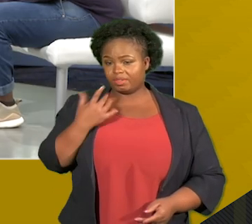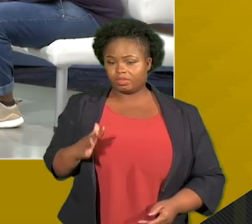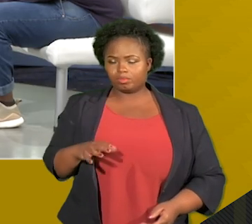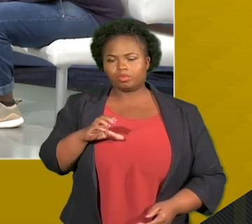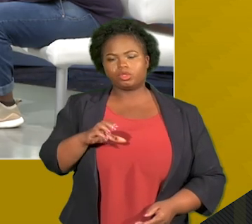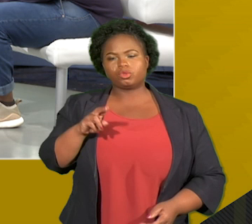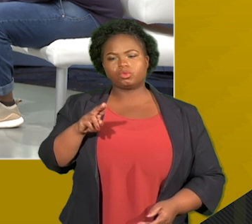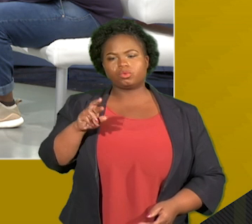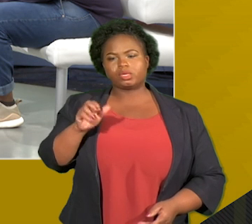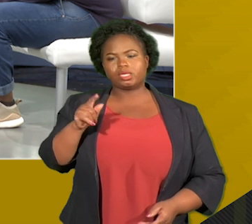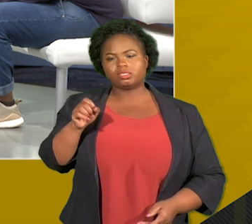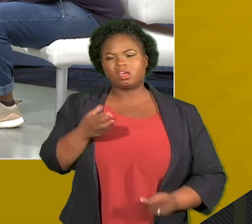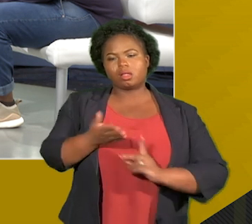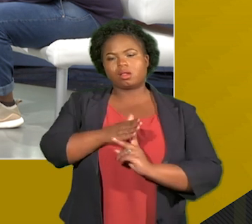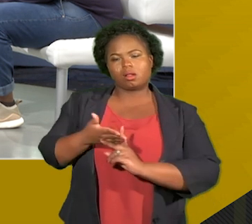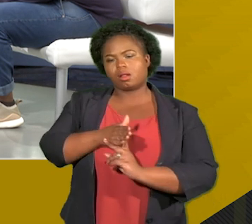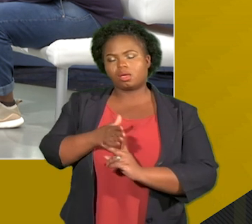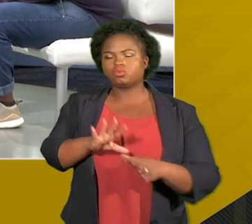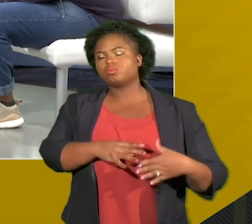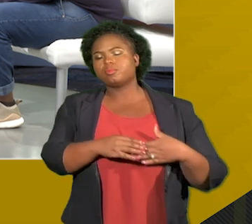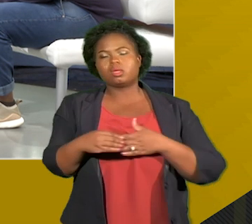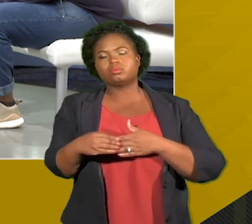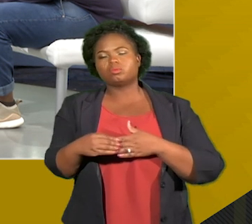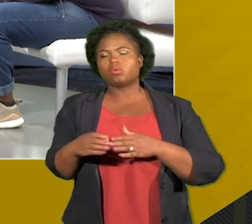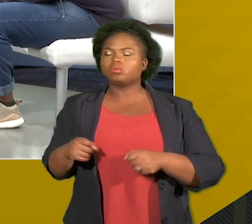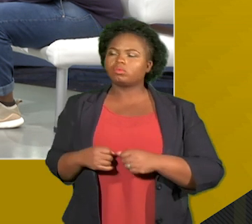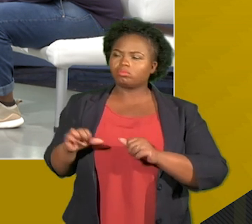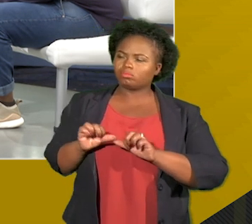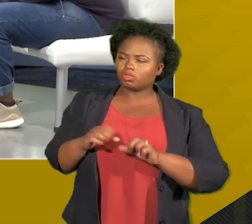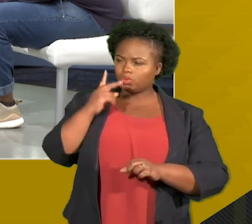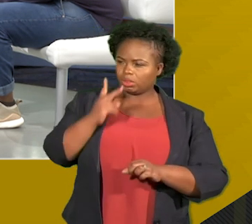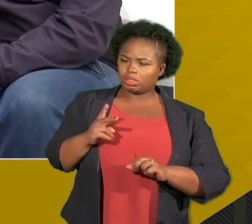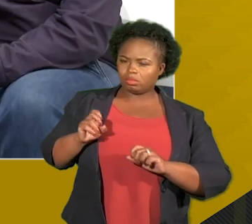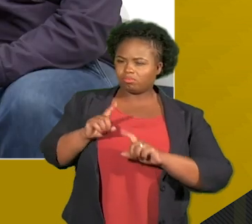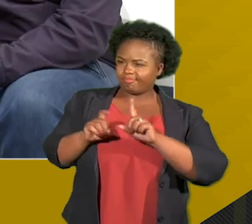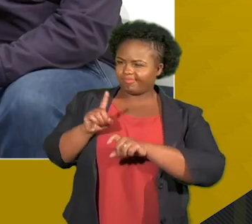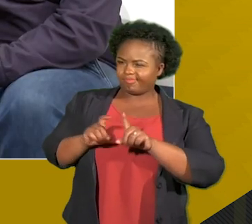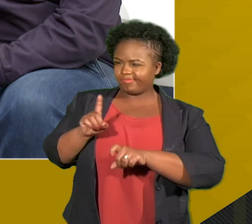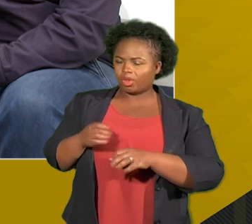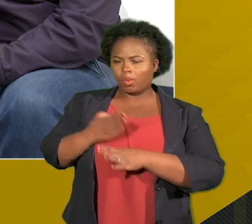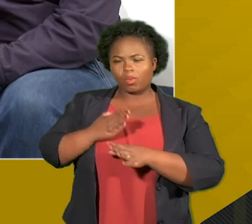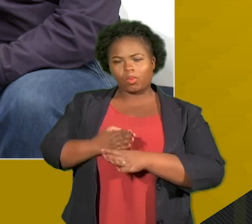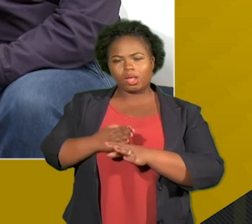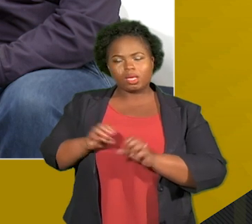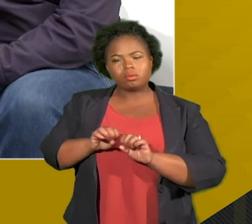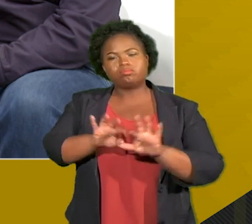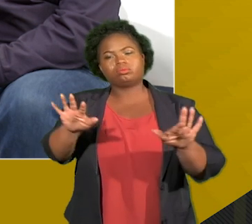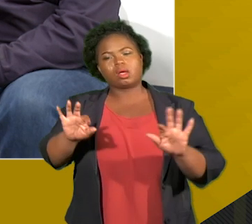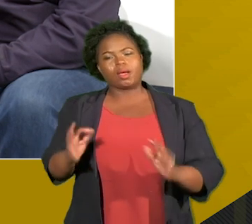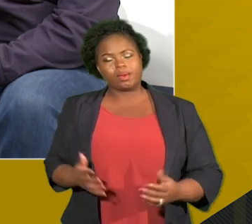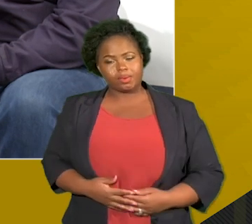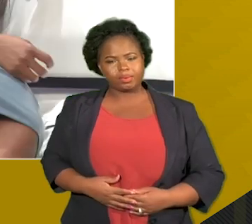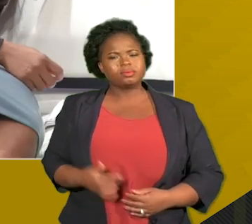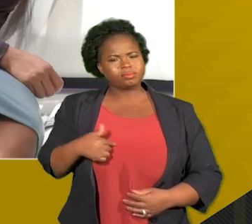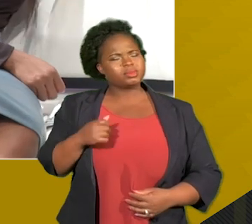being a curator. You do have to mentor how the artist sees themselves getting their work publicly known. That was actually